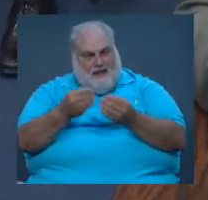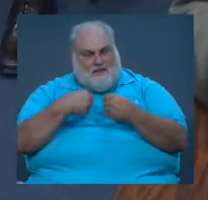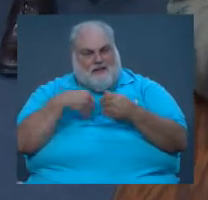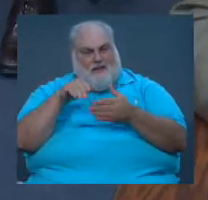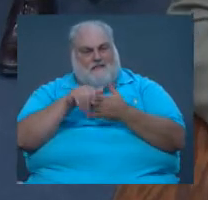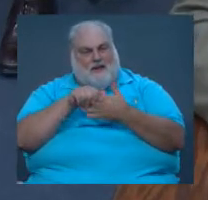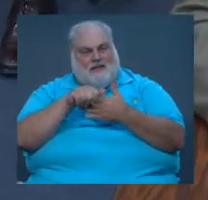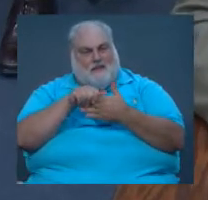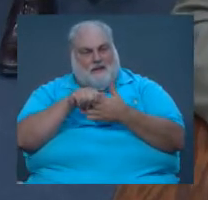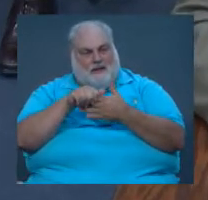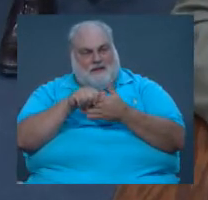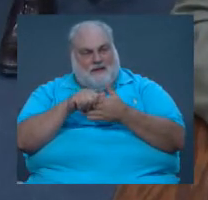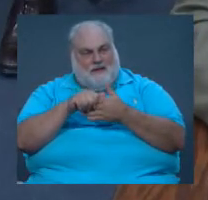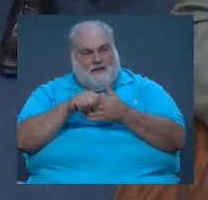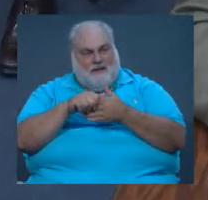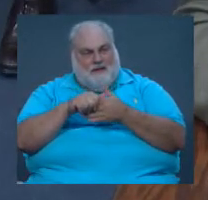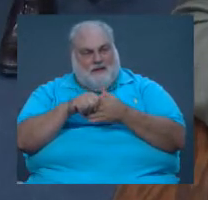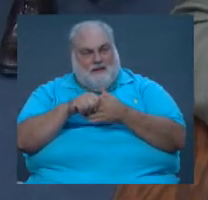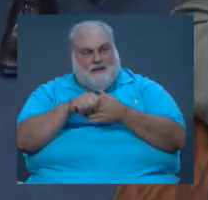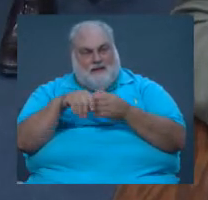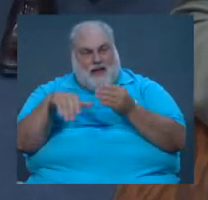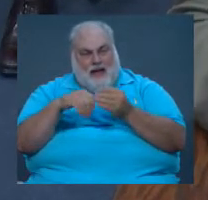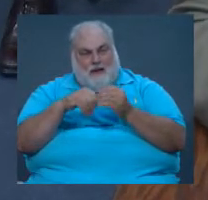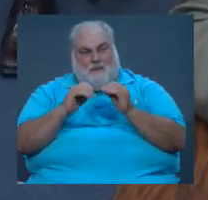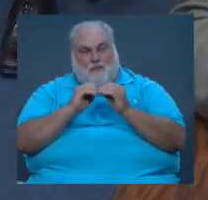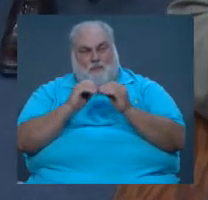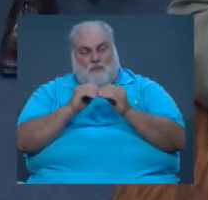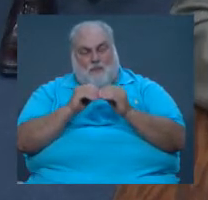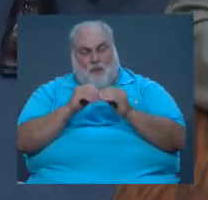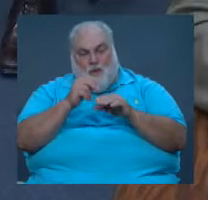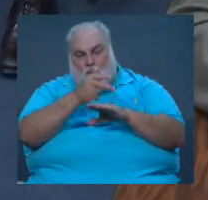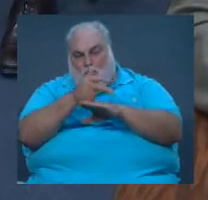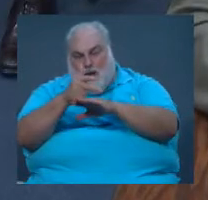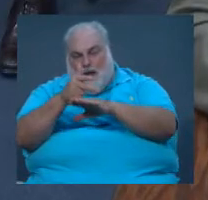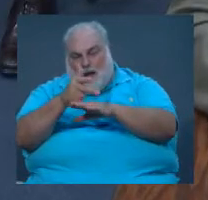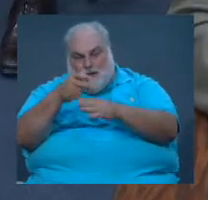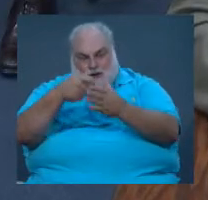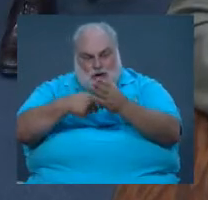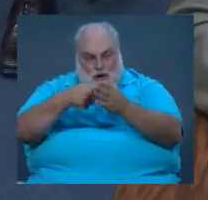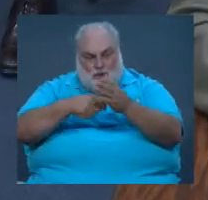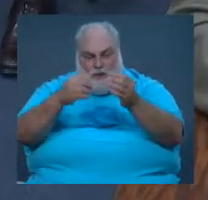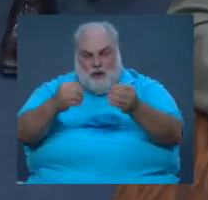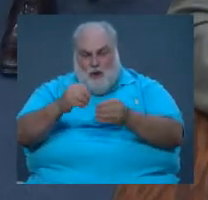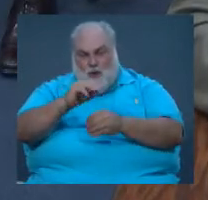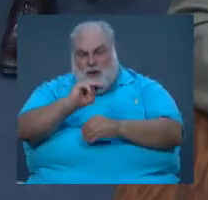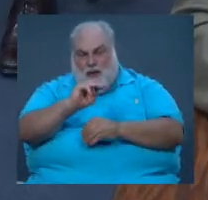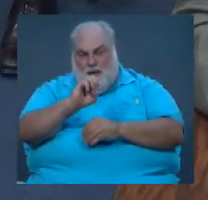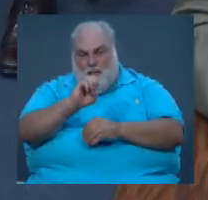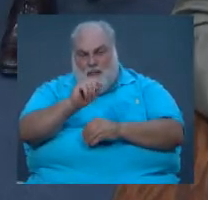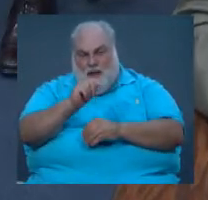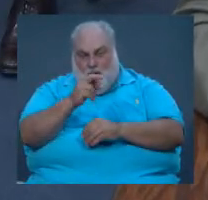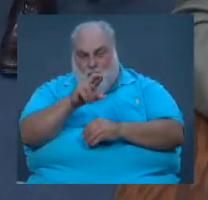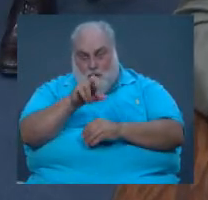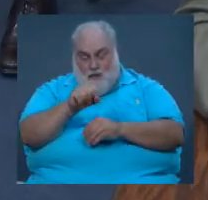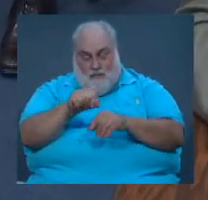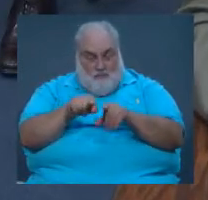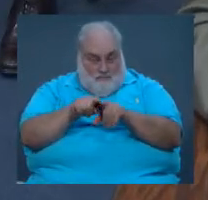flexibility to, maybe add parking and charge for parking in areas that we don't have meters also right now.